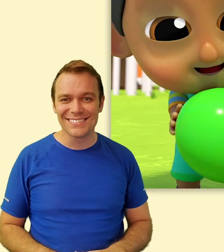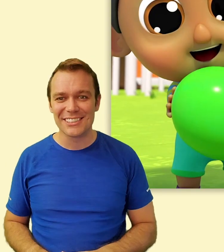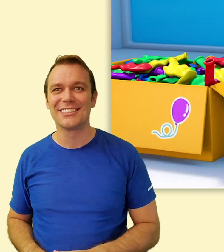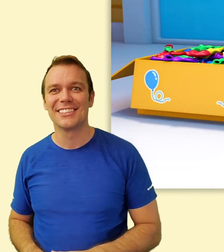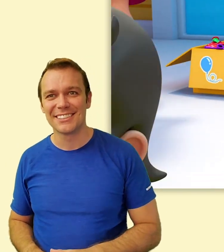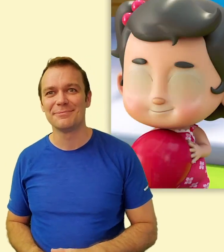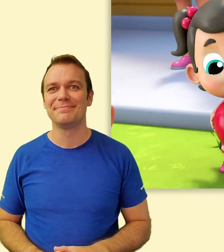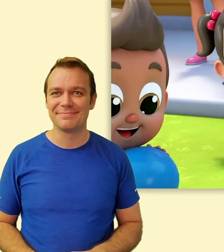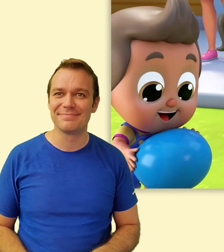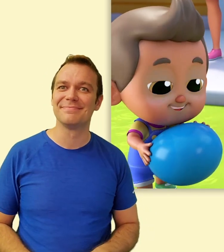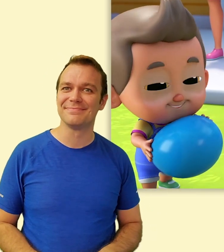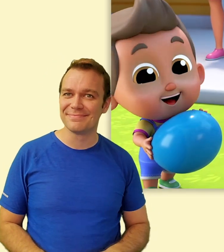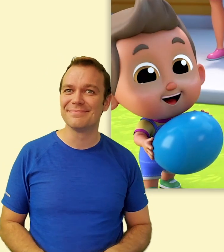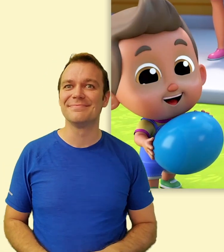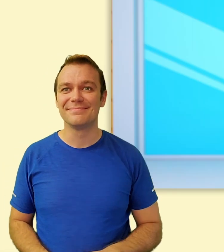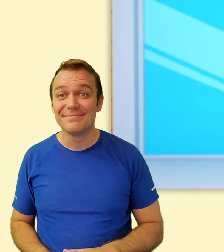Look out!